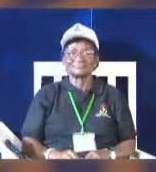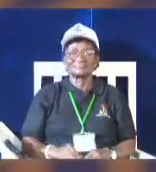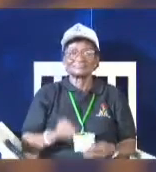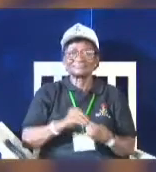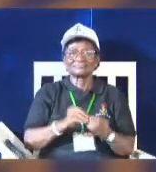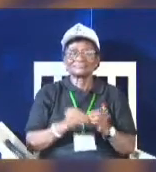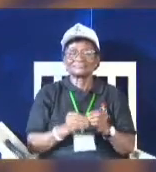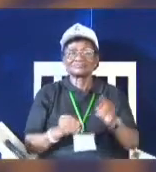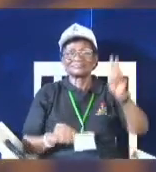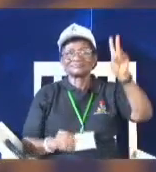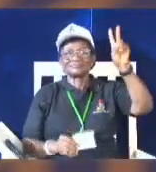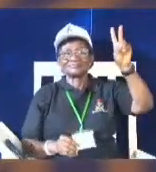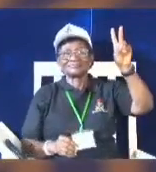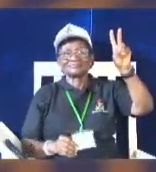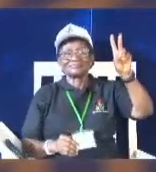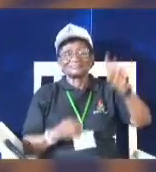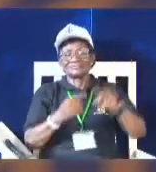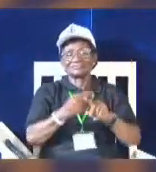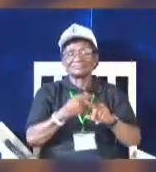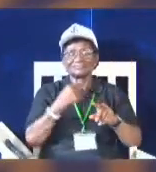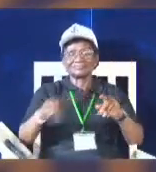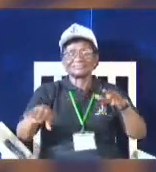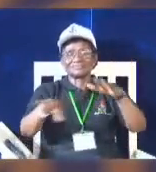Number two from the bottom.